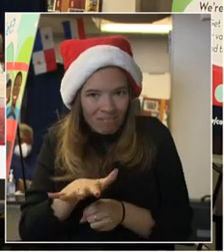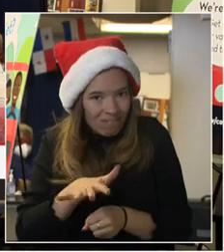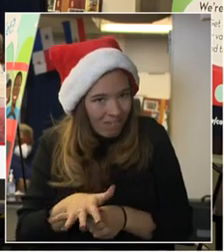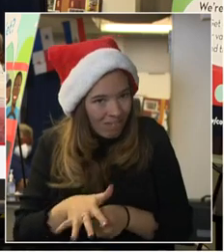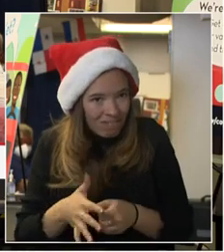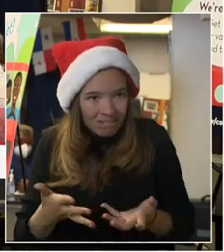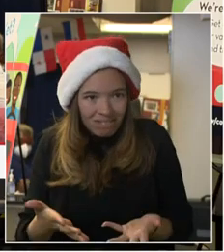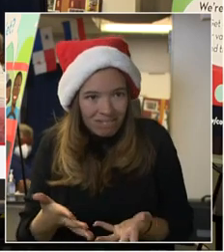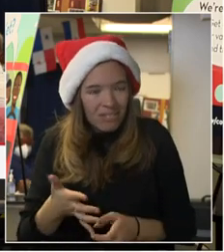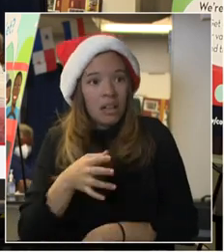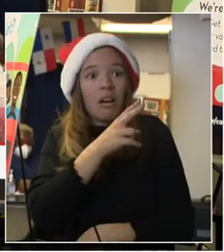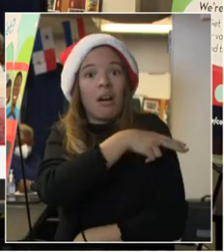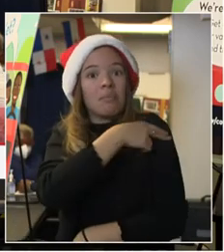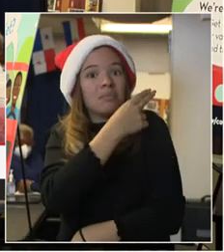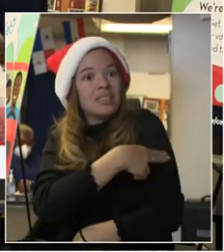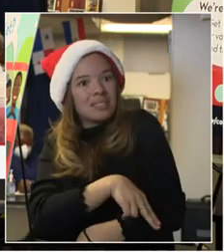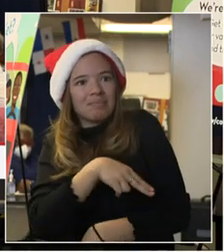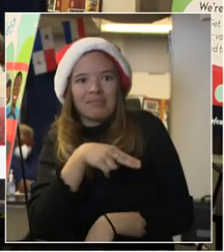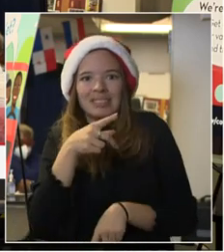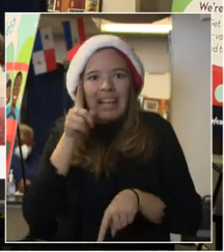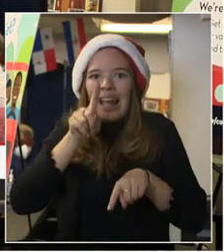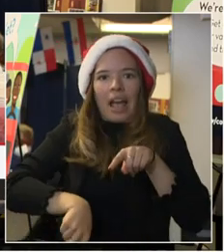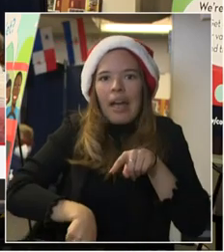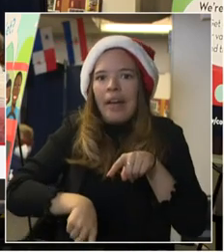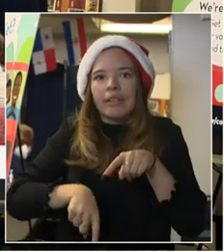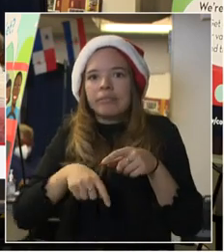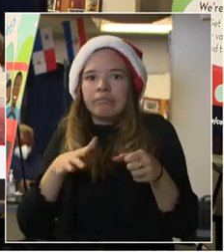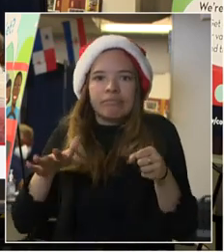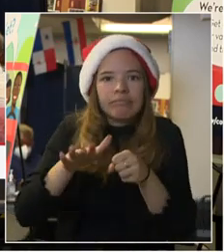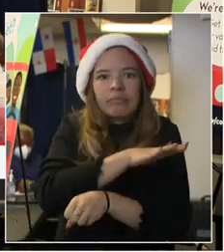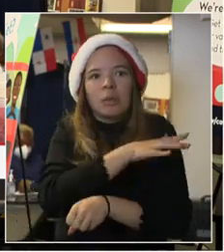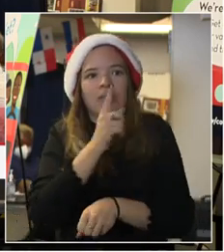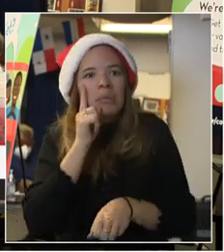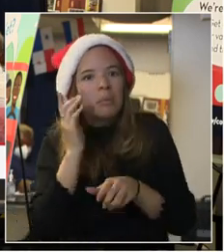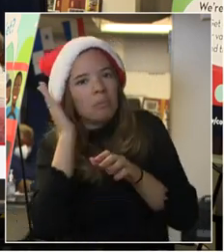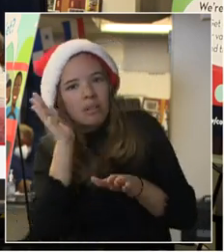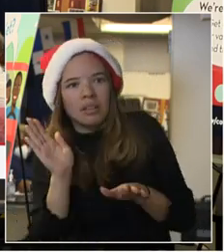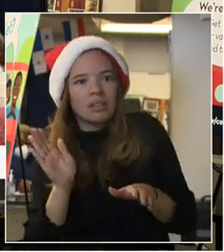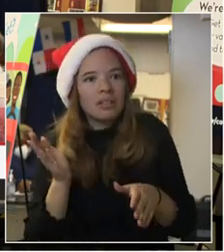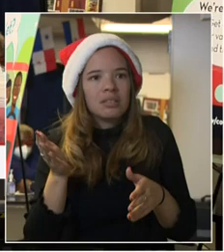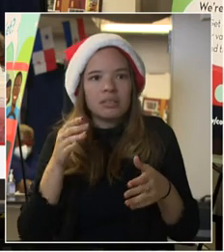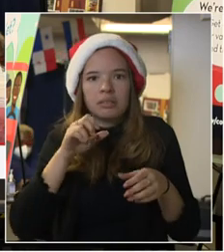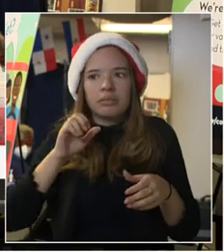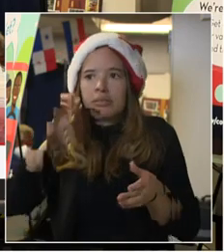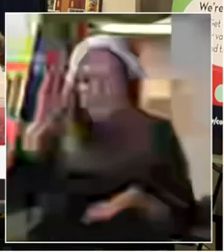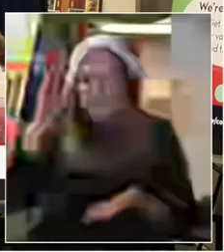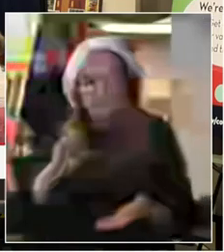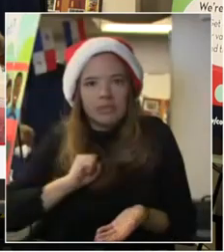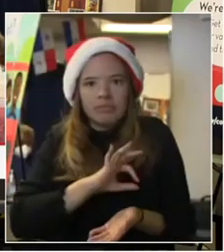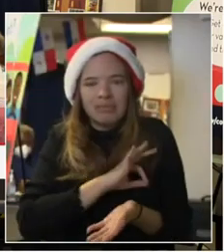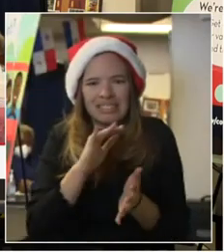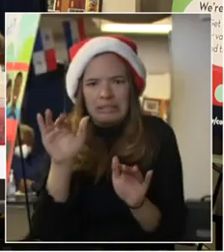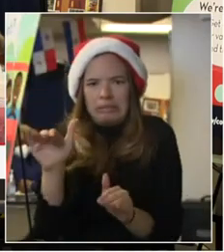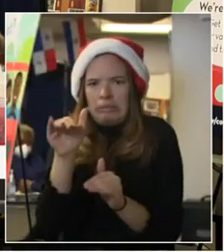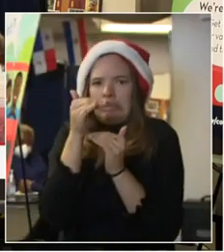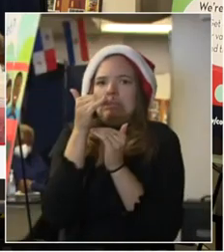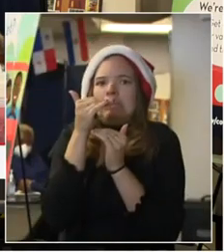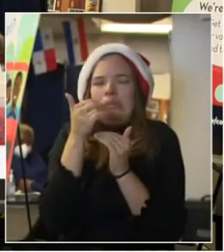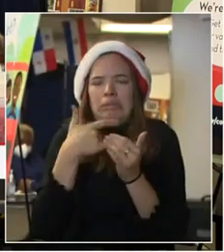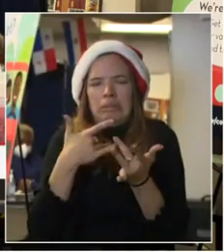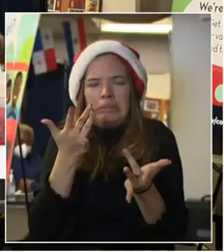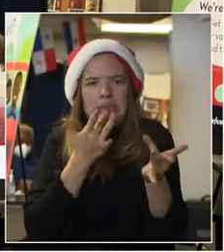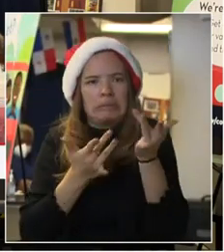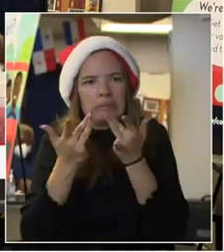licensed beds in their hospitals, creating a significant reduction in capacity in some of our large and